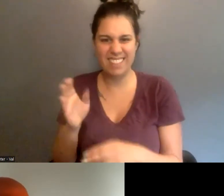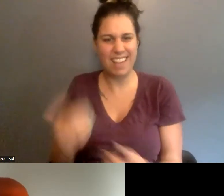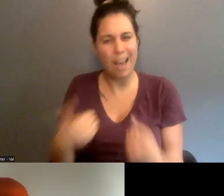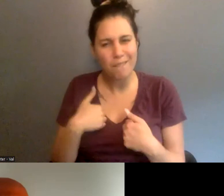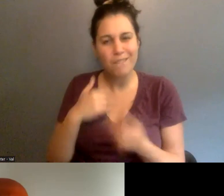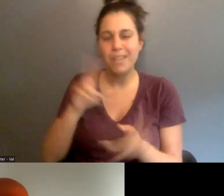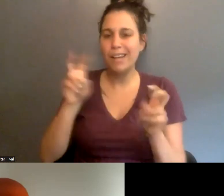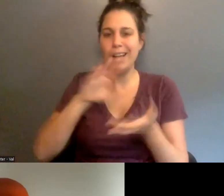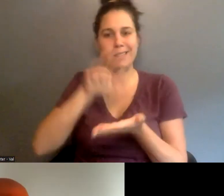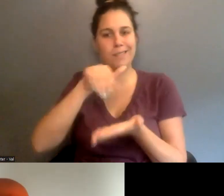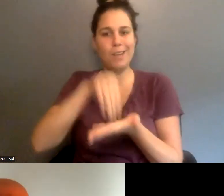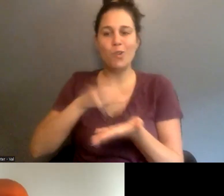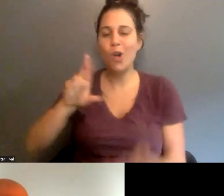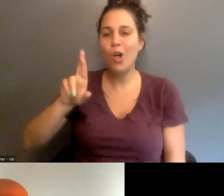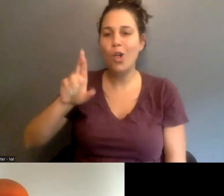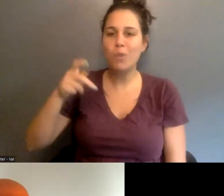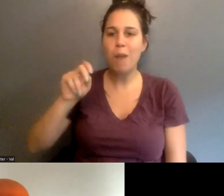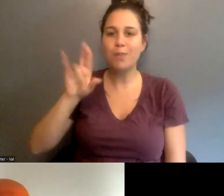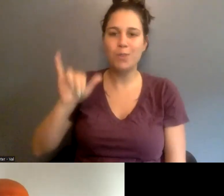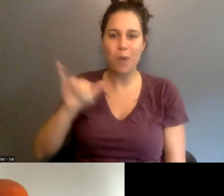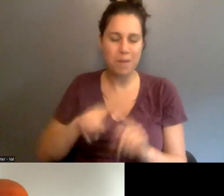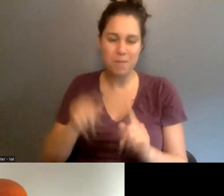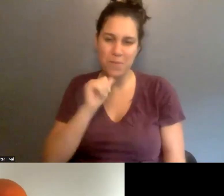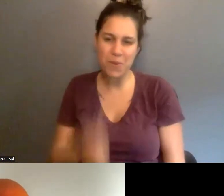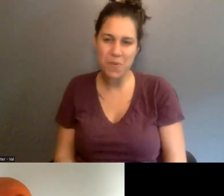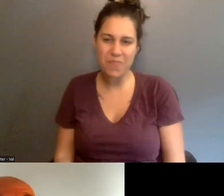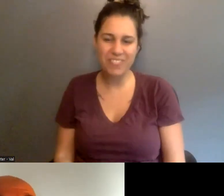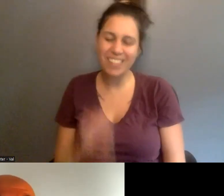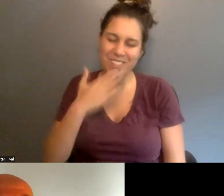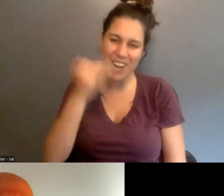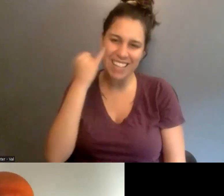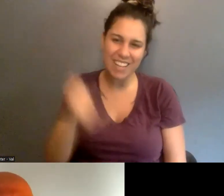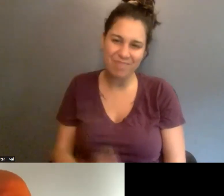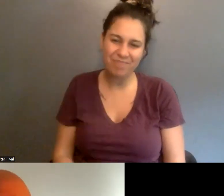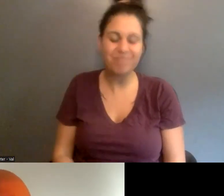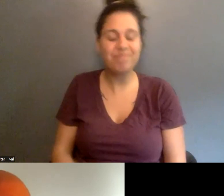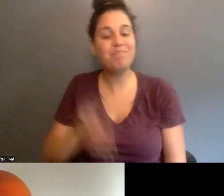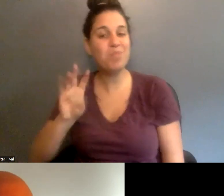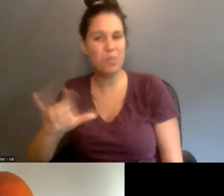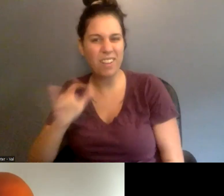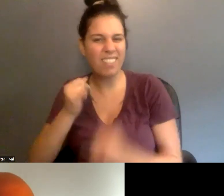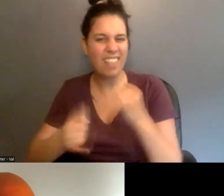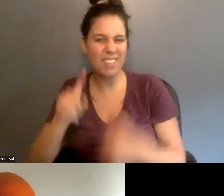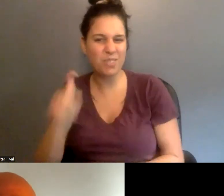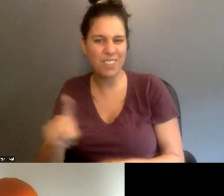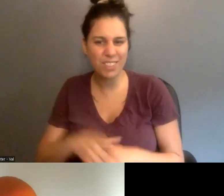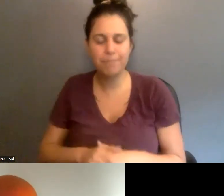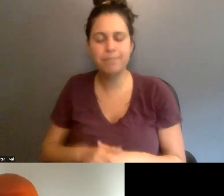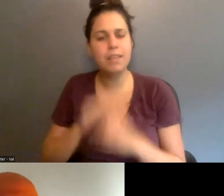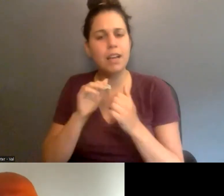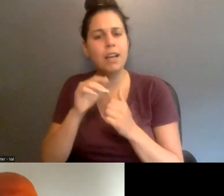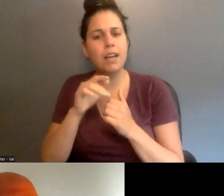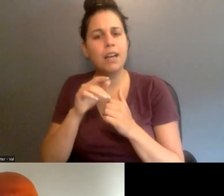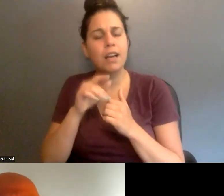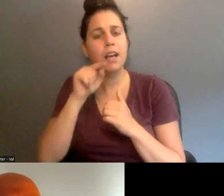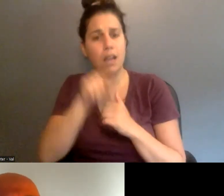central repository. It's a great idea. And last question, how are you using, and if